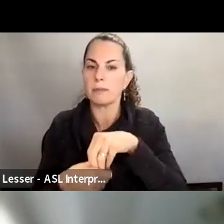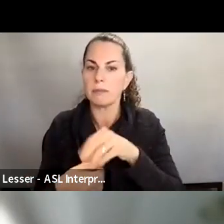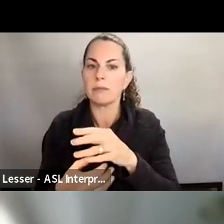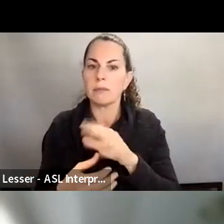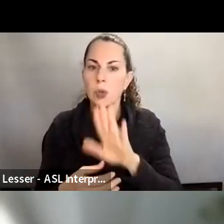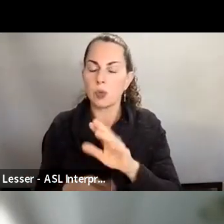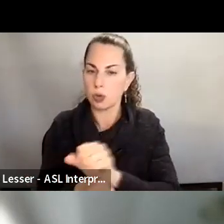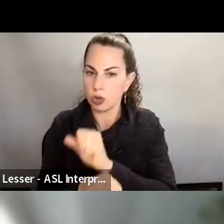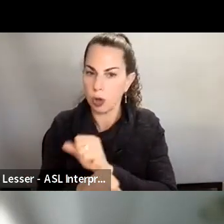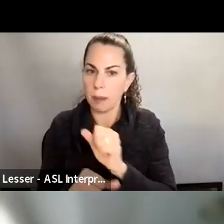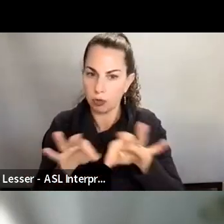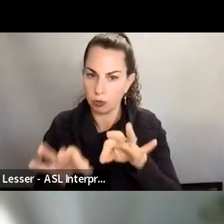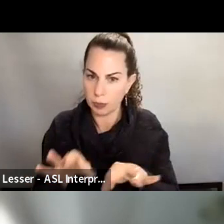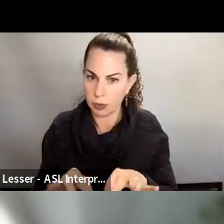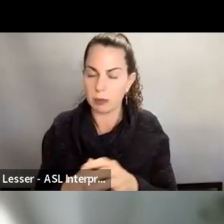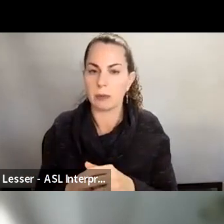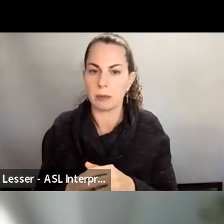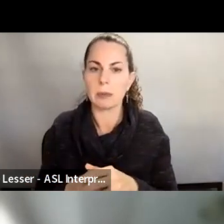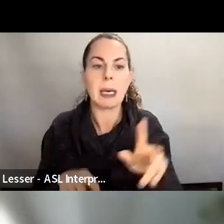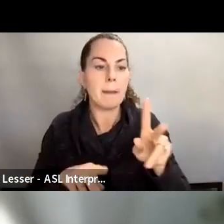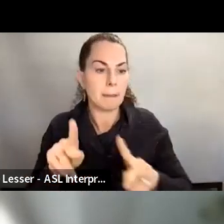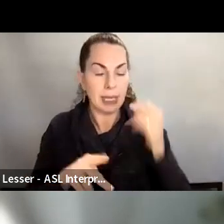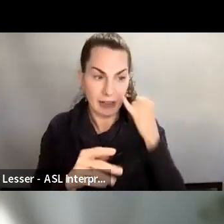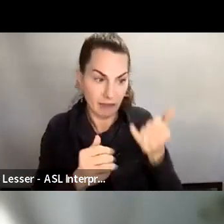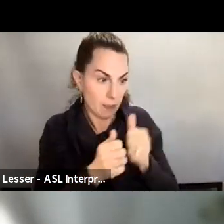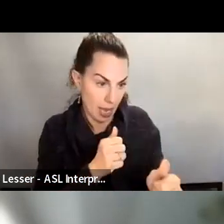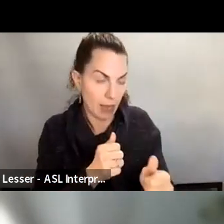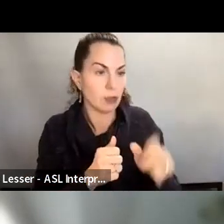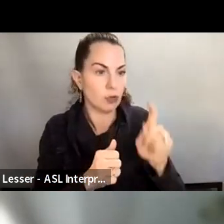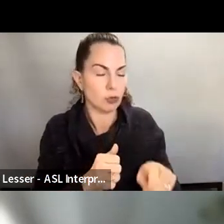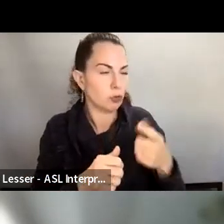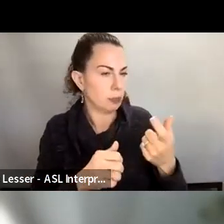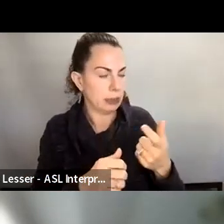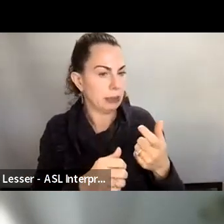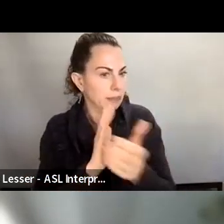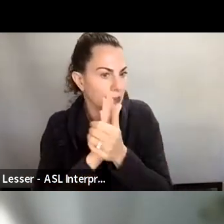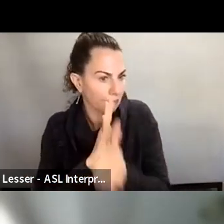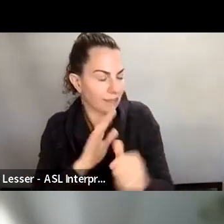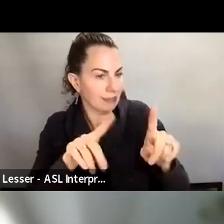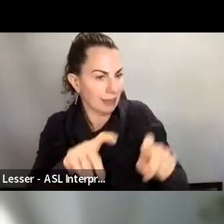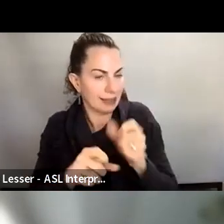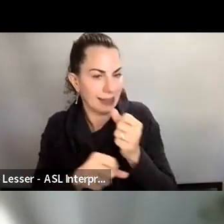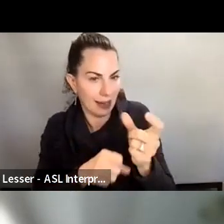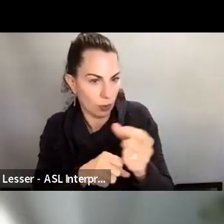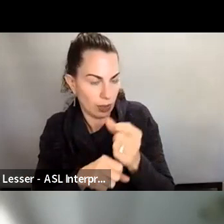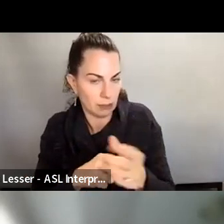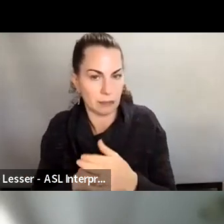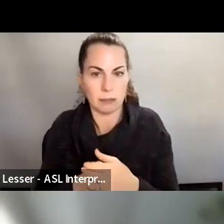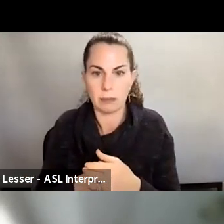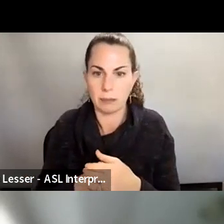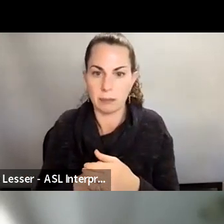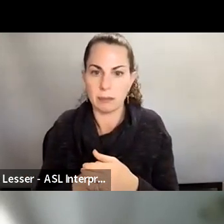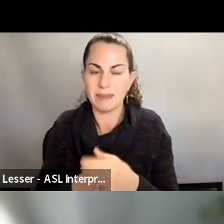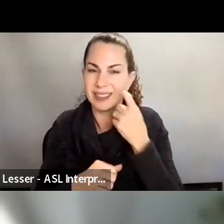should be doing a competency on it annually or checking in on it, etc. We were just about to get to that point before